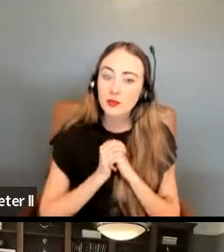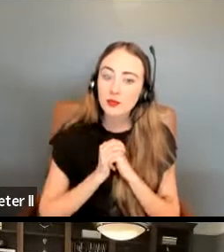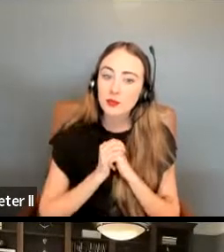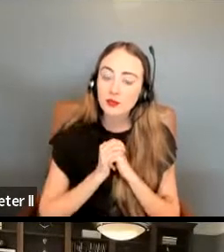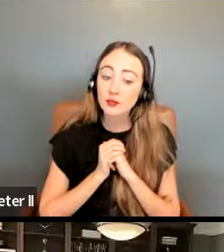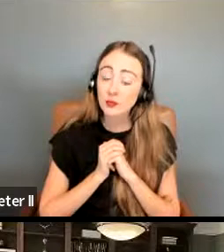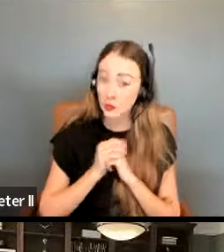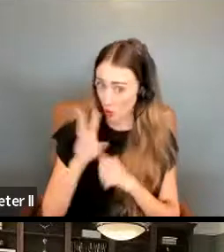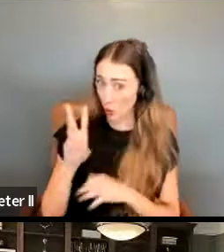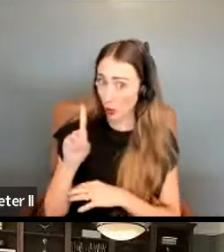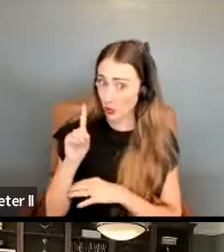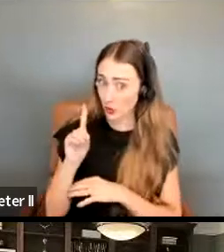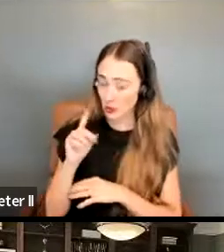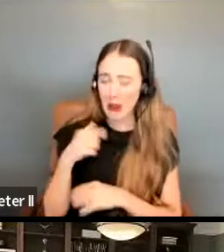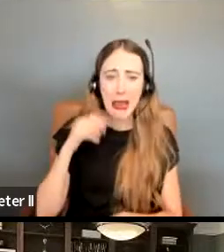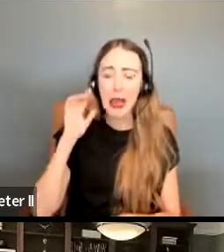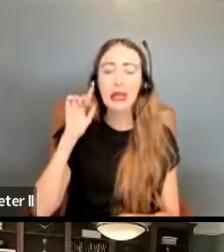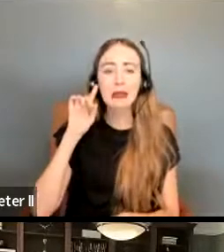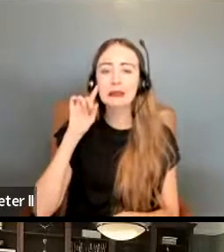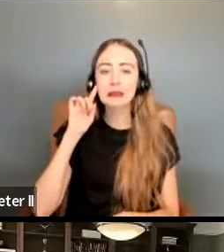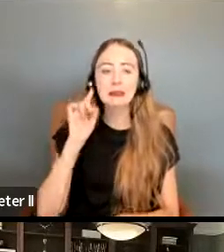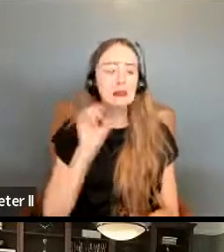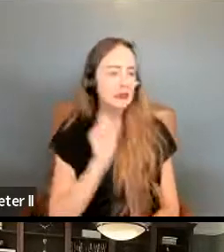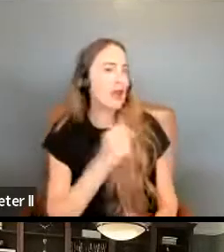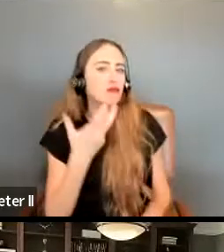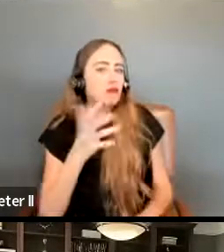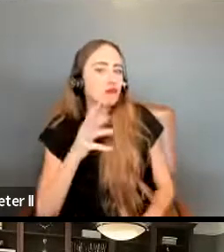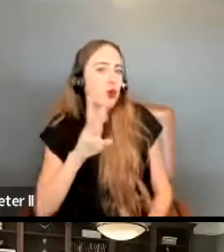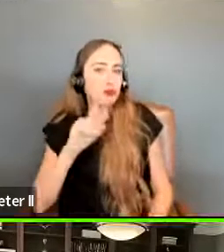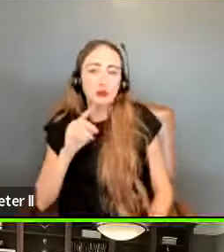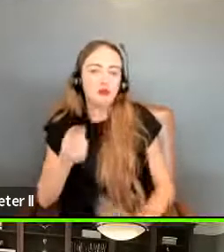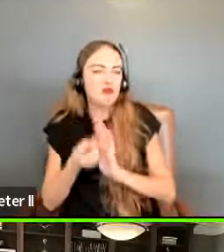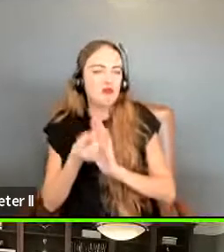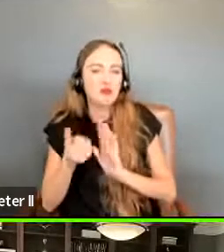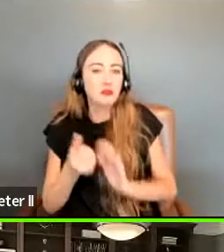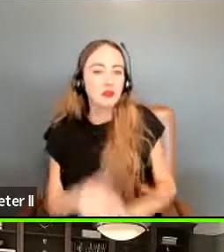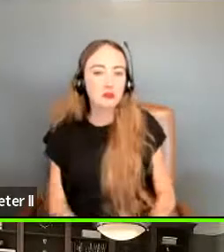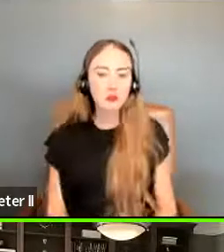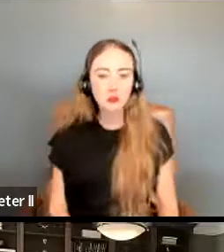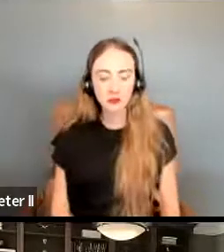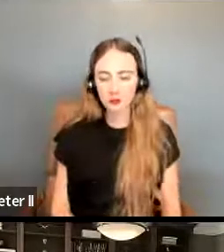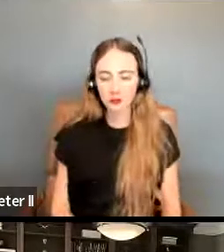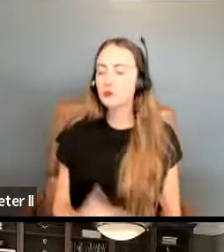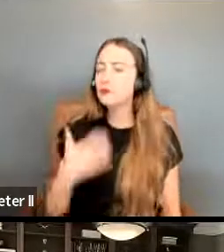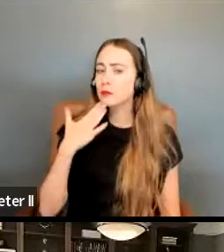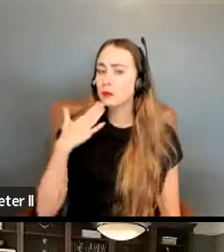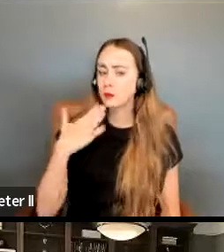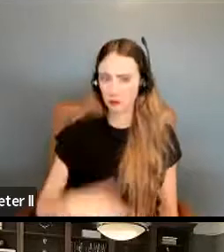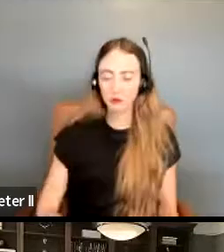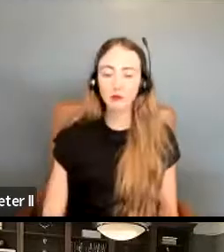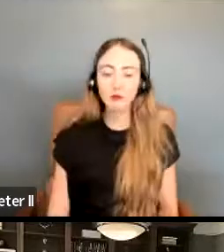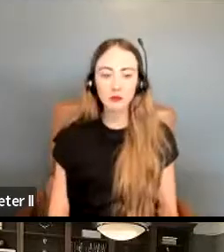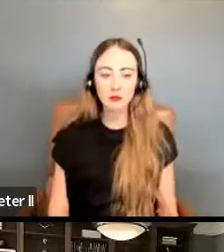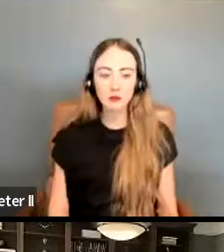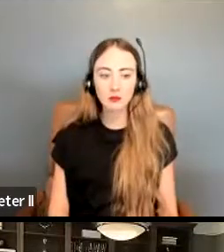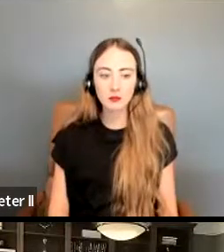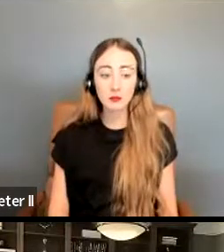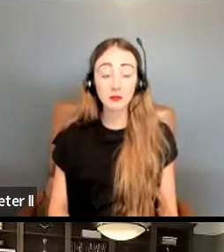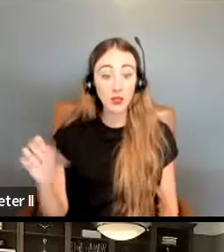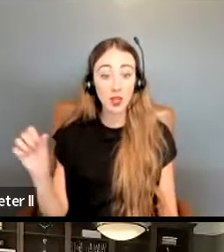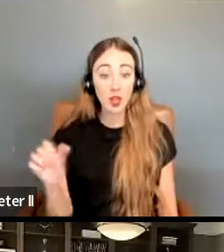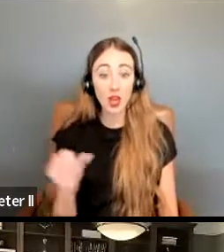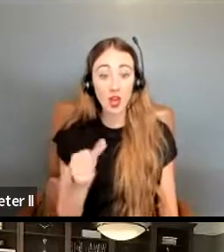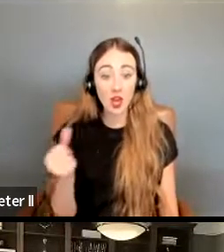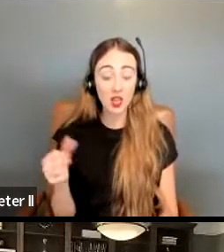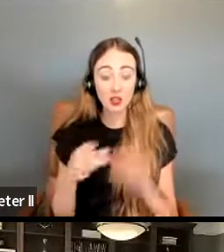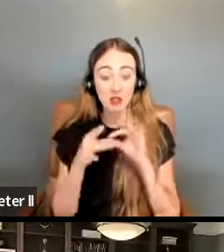He withdrew it? I misheard. Okay. Yes, I withdrew the amendment, Chairman. Thank you. Is there further on the bill?